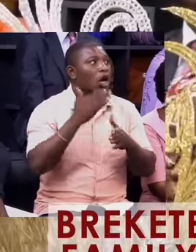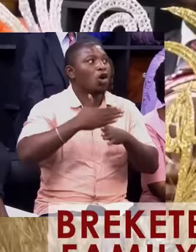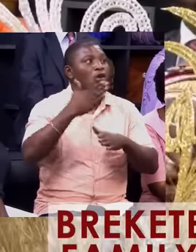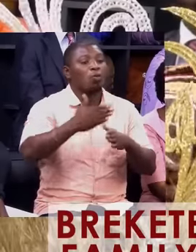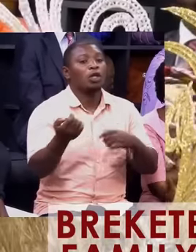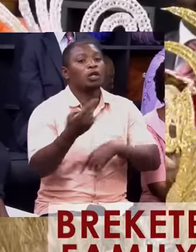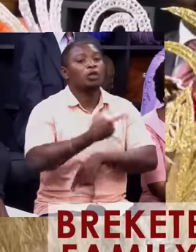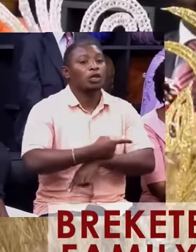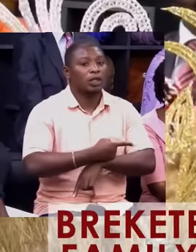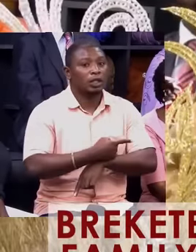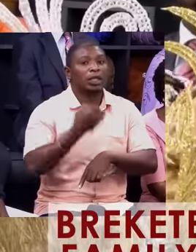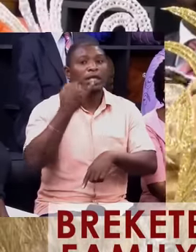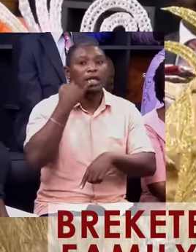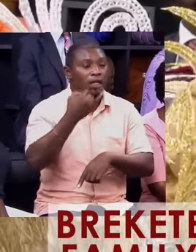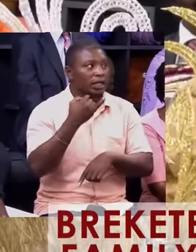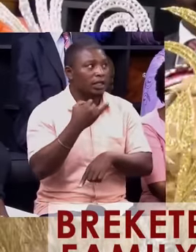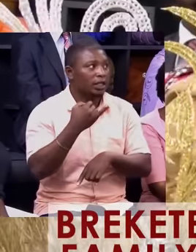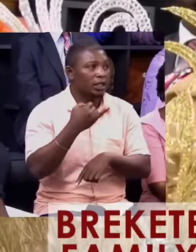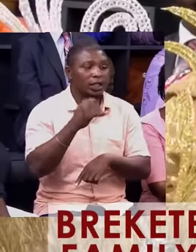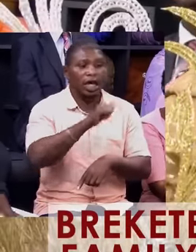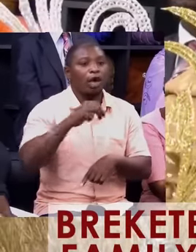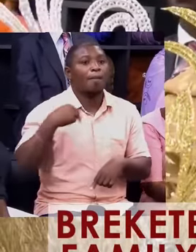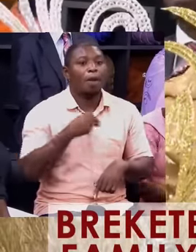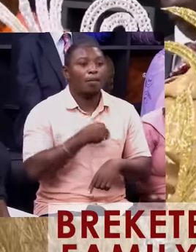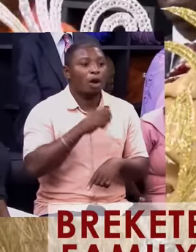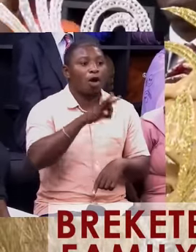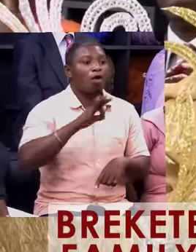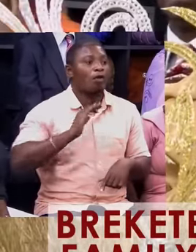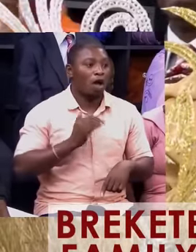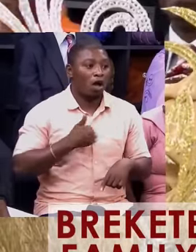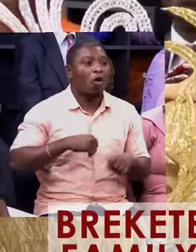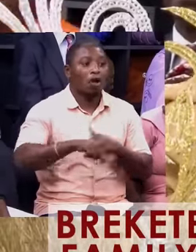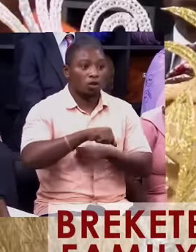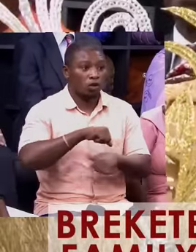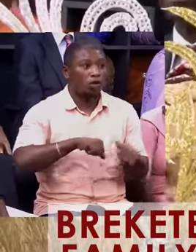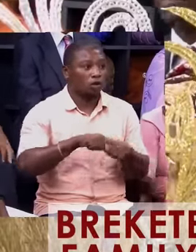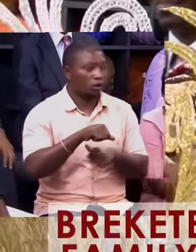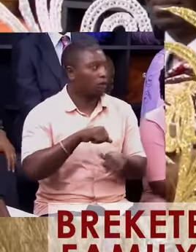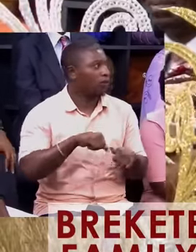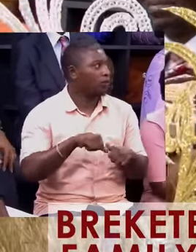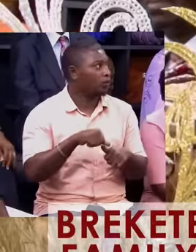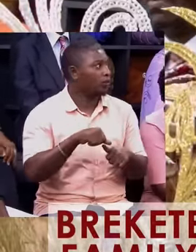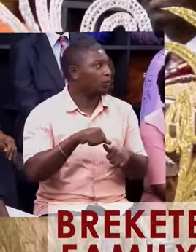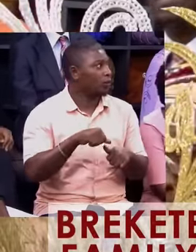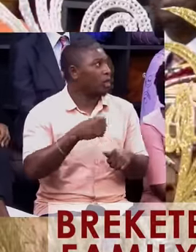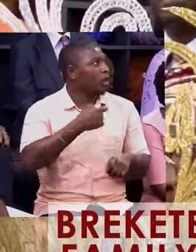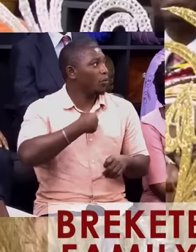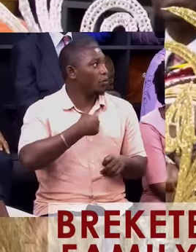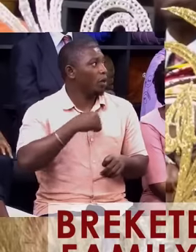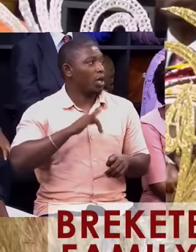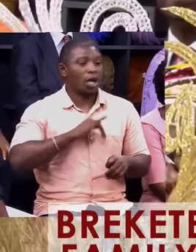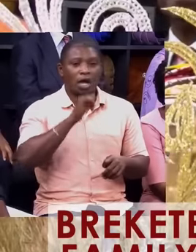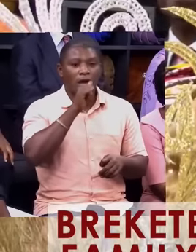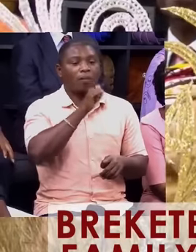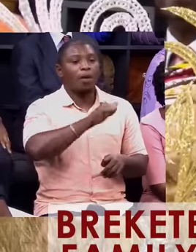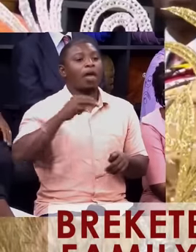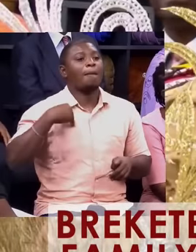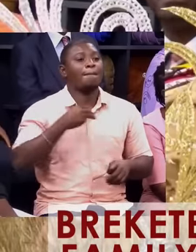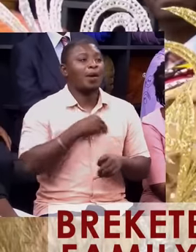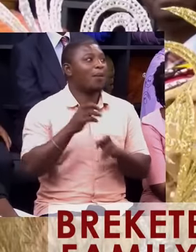today is a prospective member of our association yes sir me I'm a member